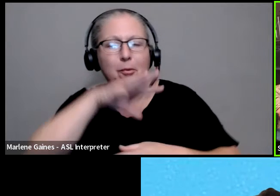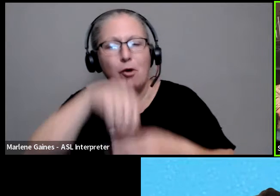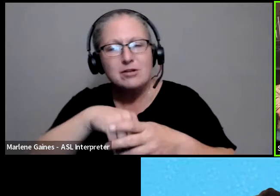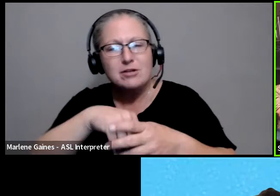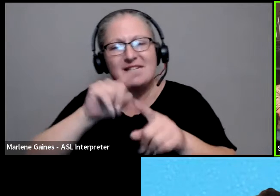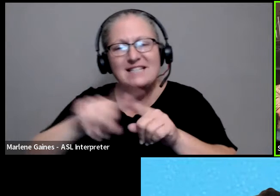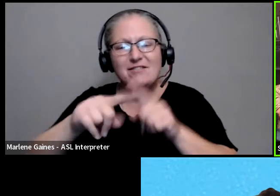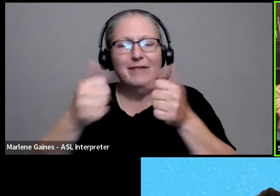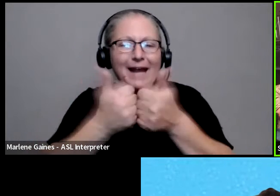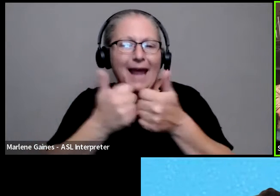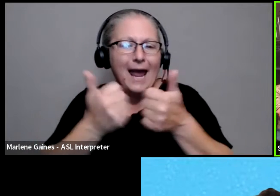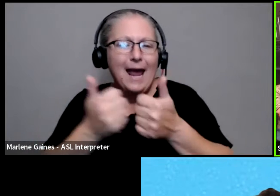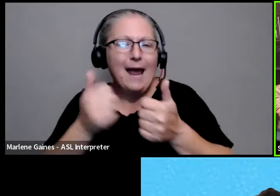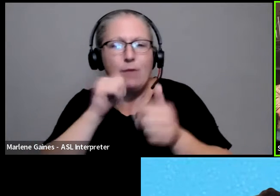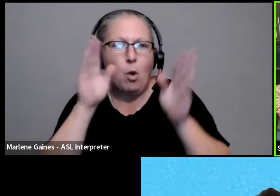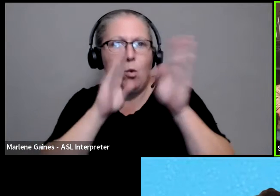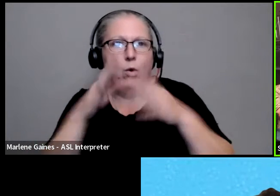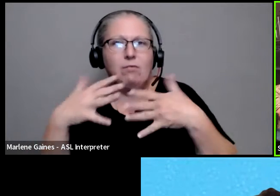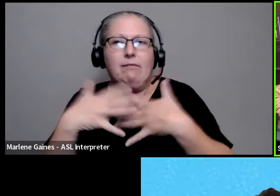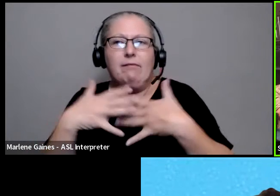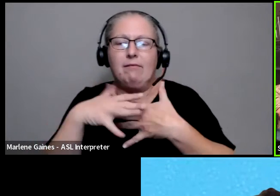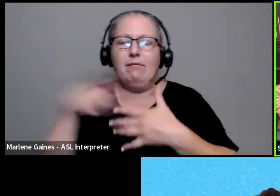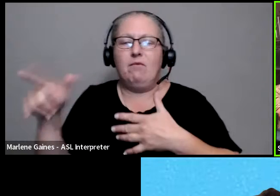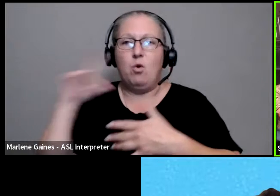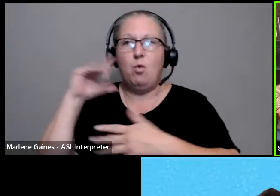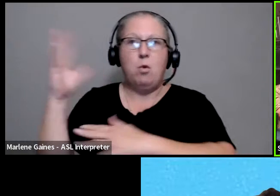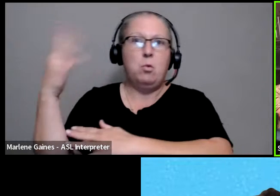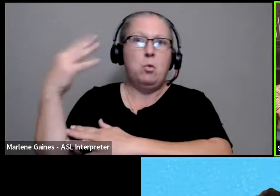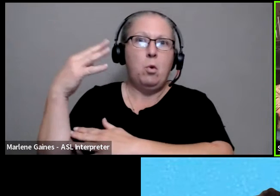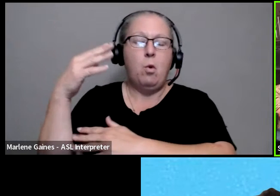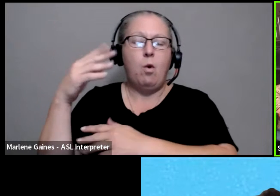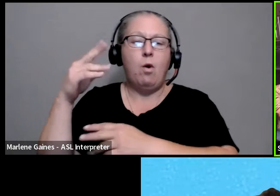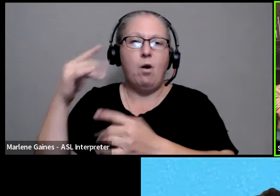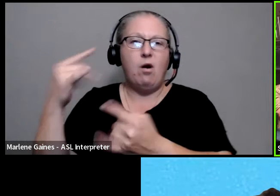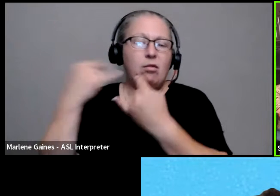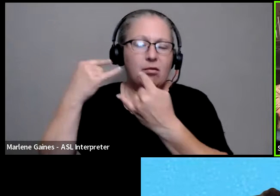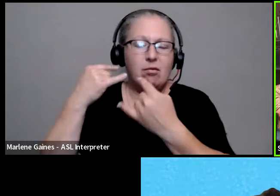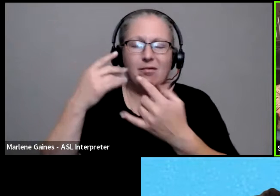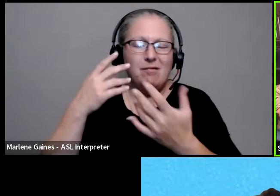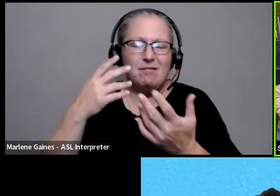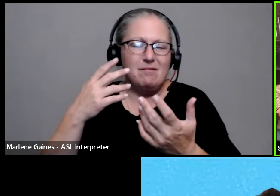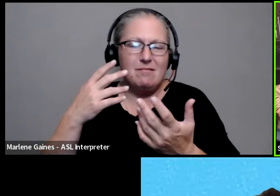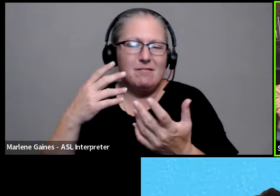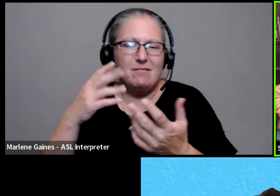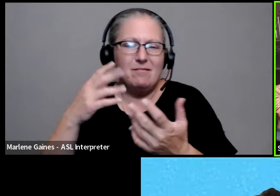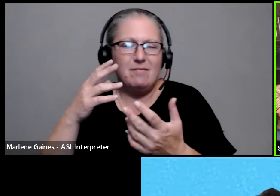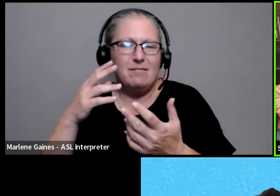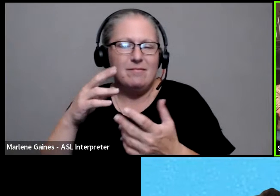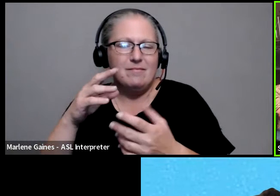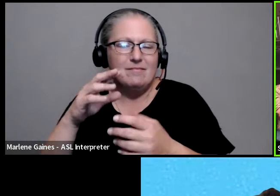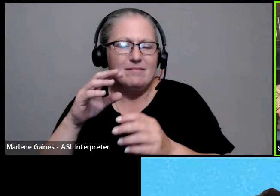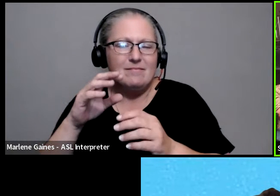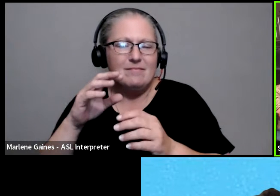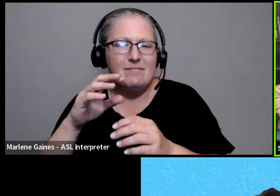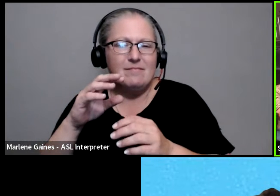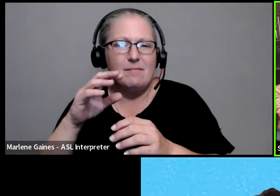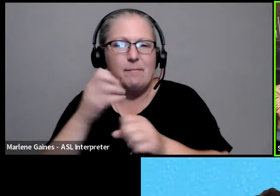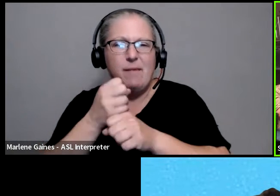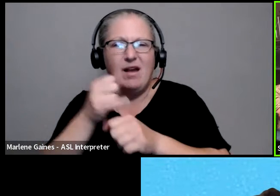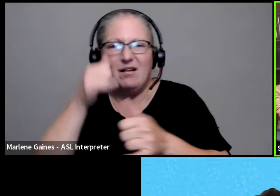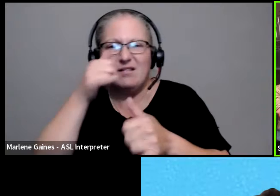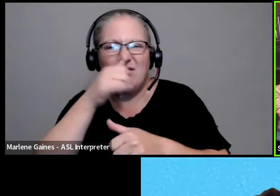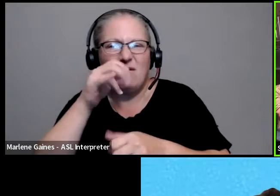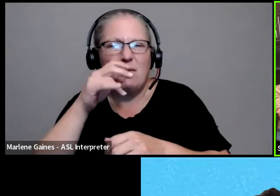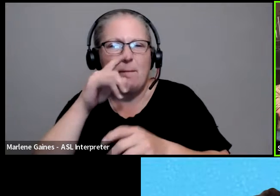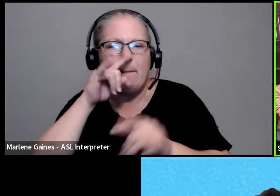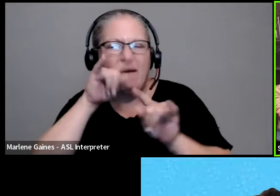rally games without that fear of, being made fun of or, videotaped and memes being shown